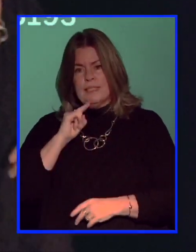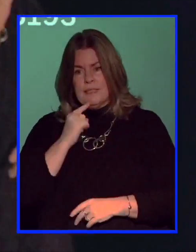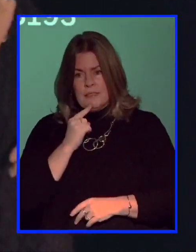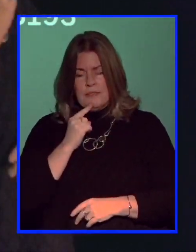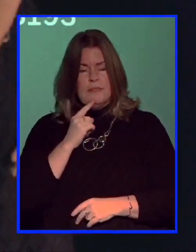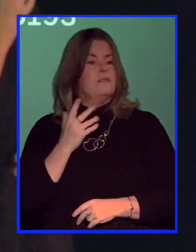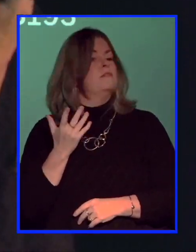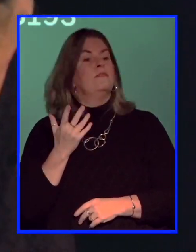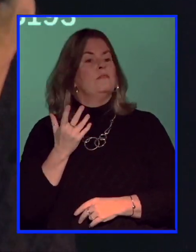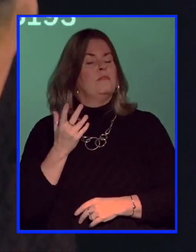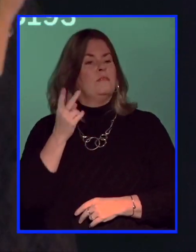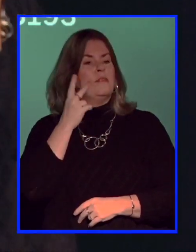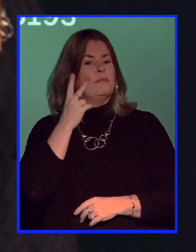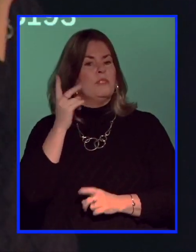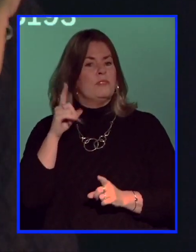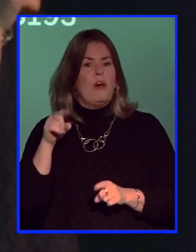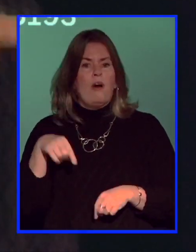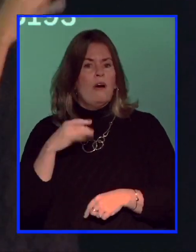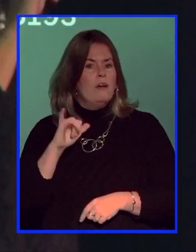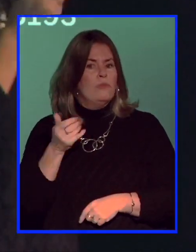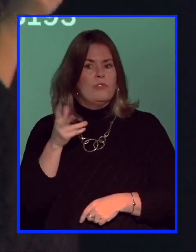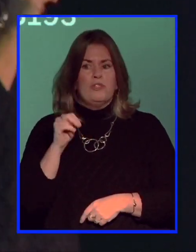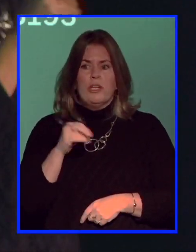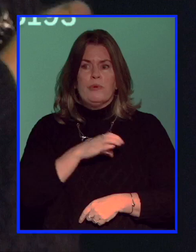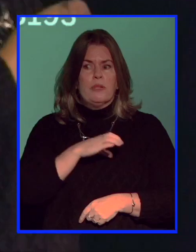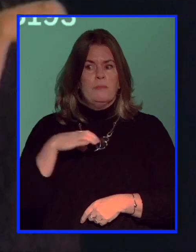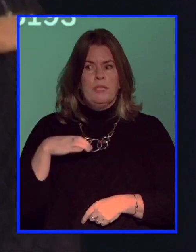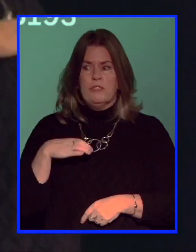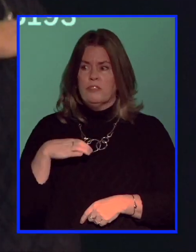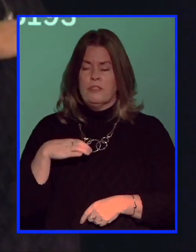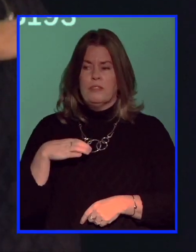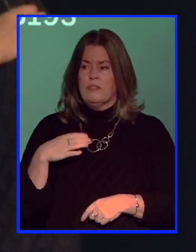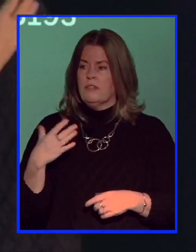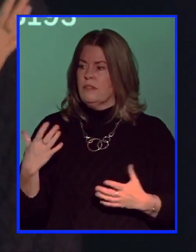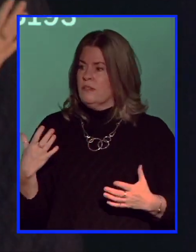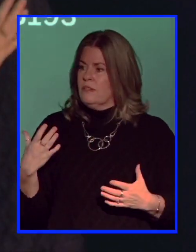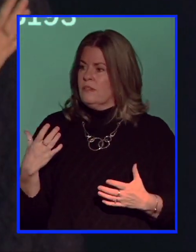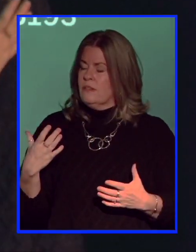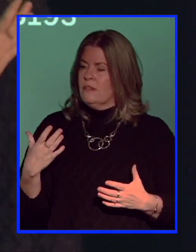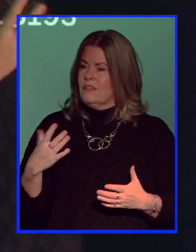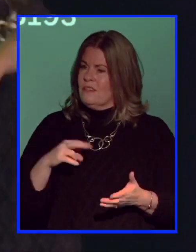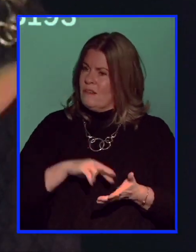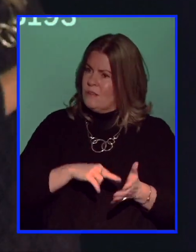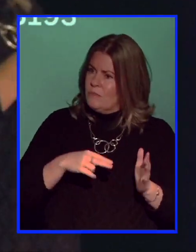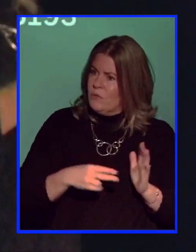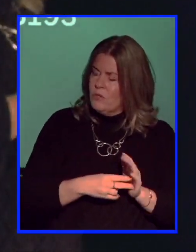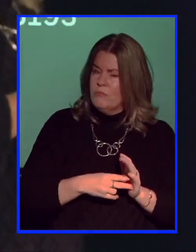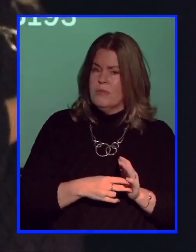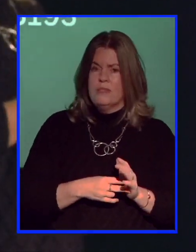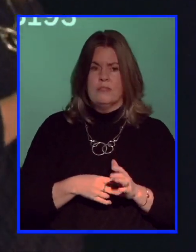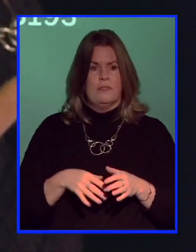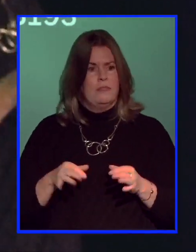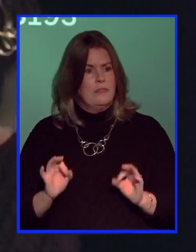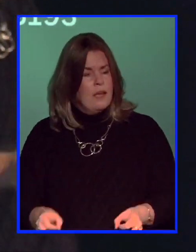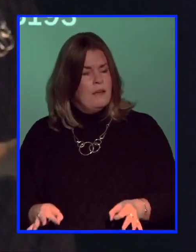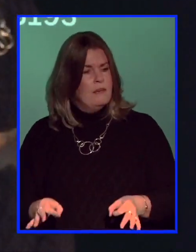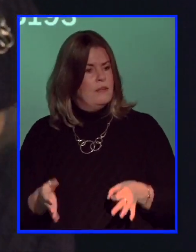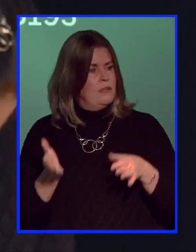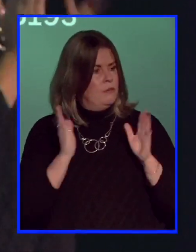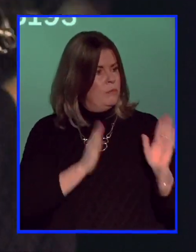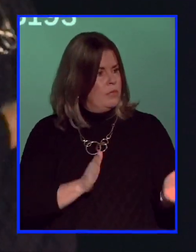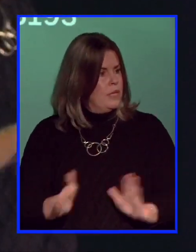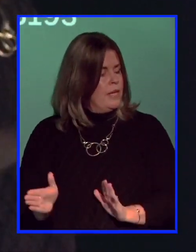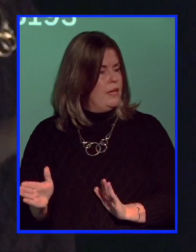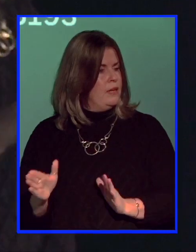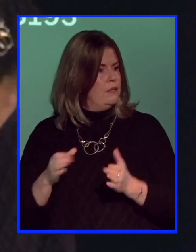as we saw with the January 6th Commission, it was concerted, it was deliberate. It was planned, it was